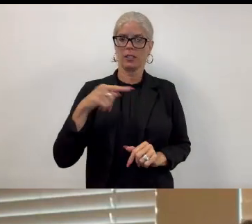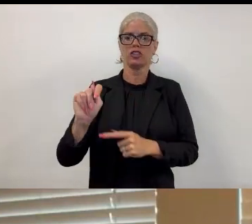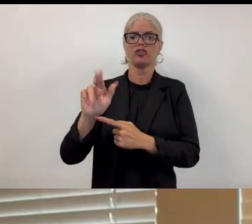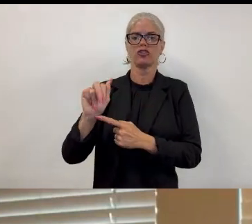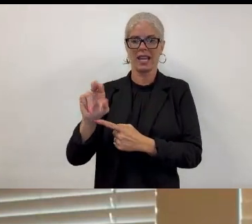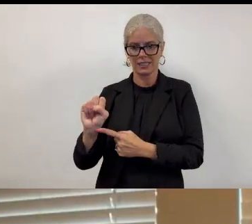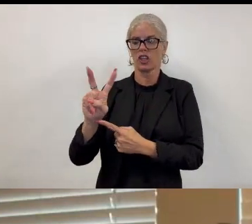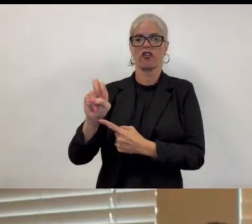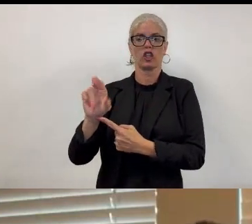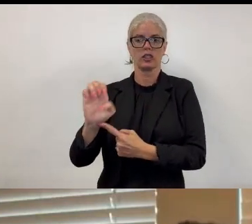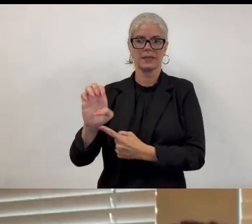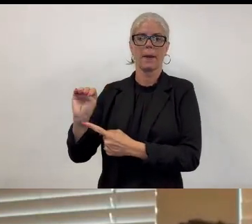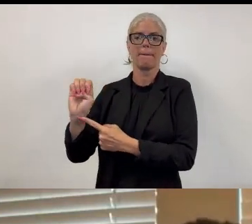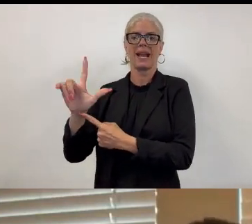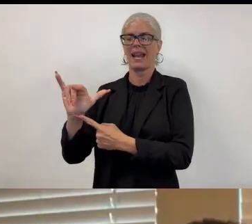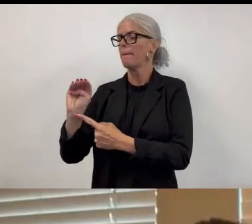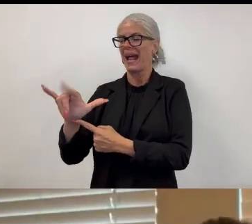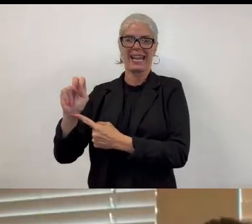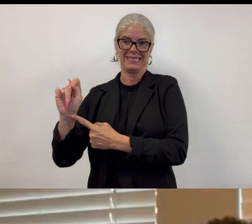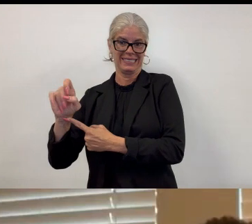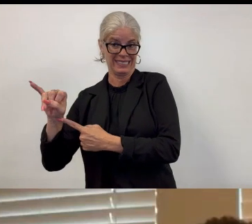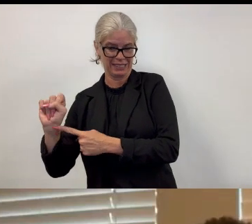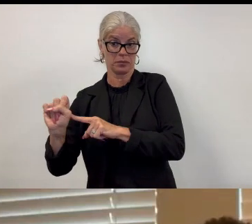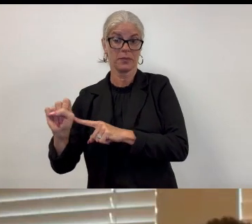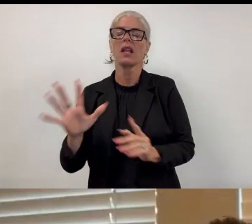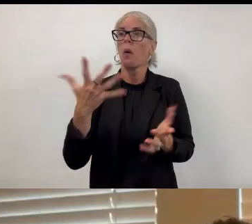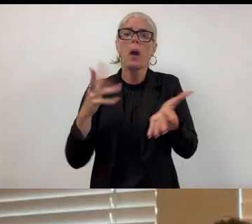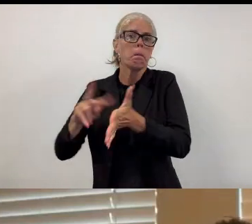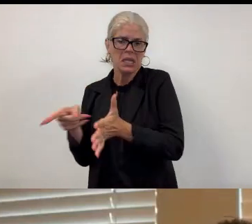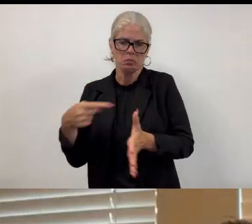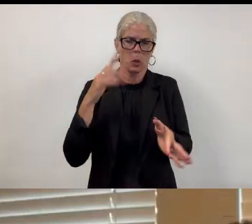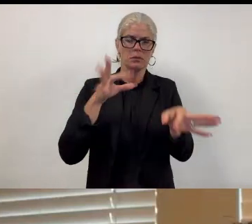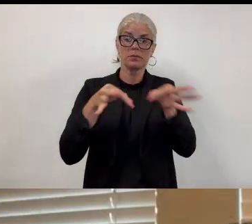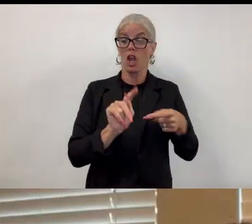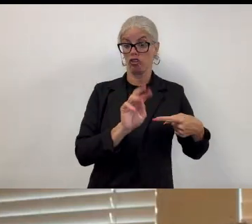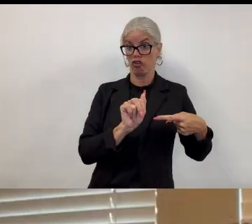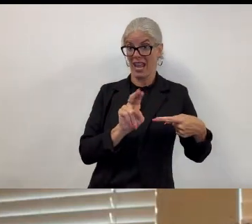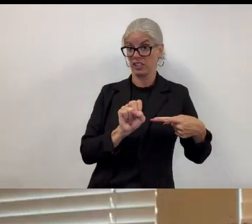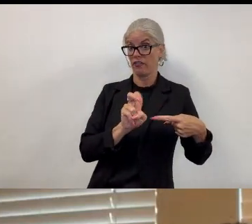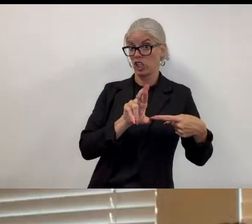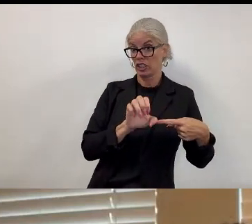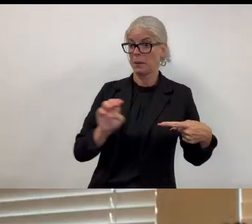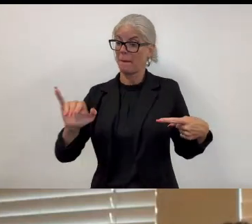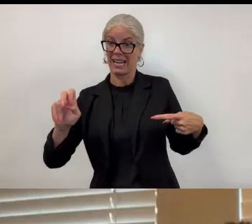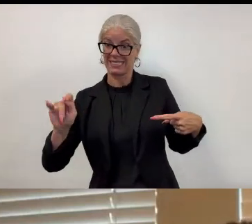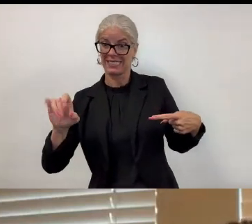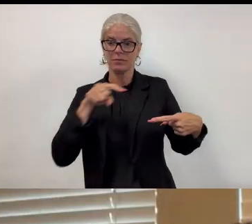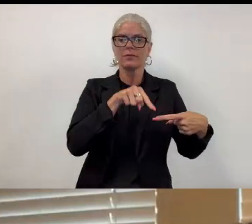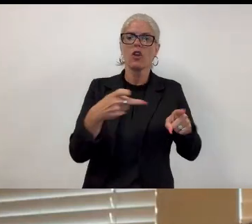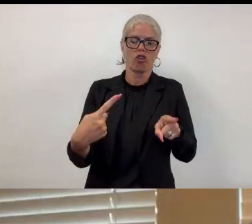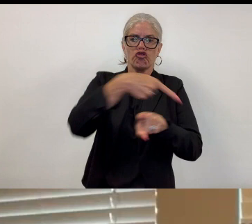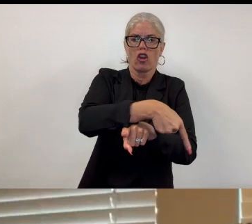being diagnosed with transverse myelitis. So transverse myelitis is, I'll explain it for those of you who might not be